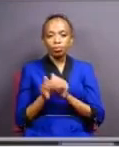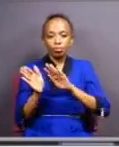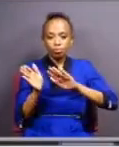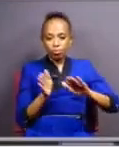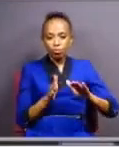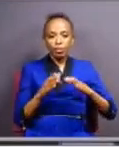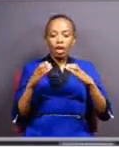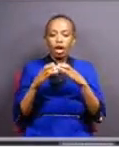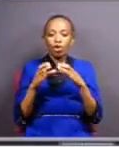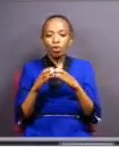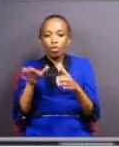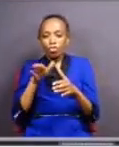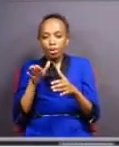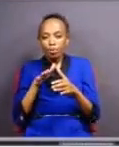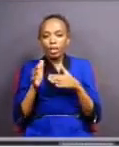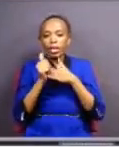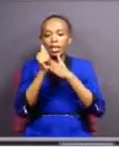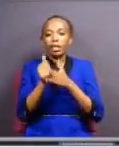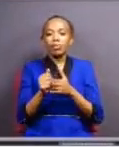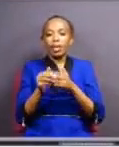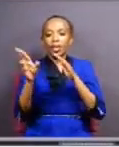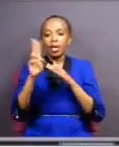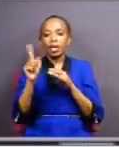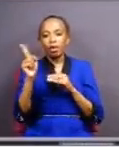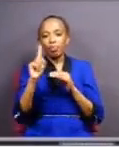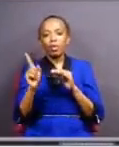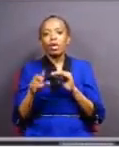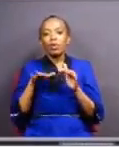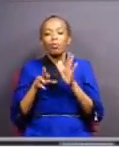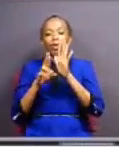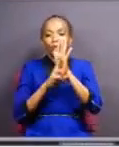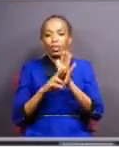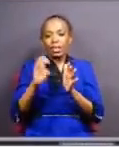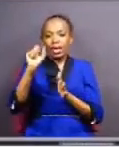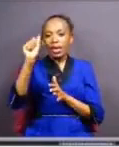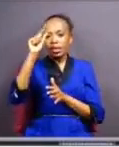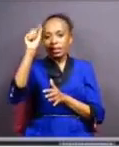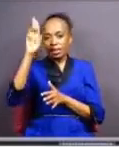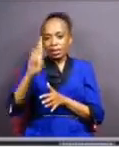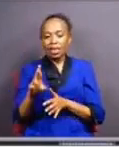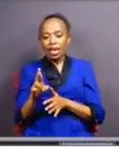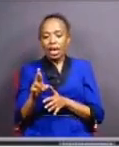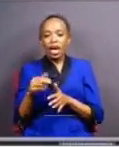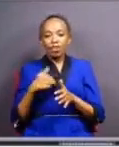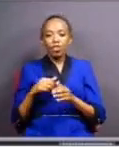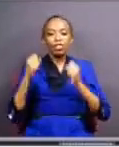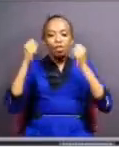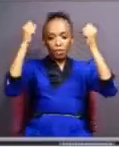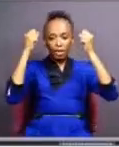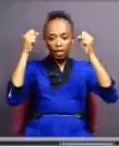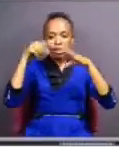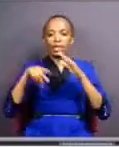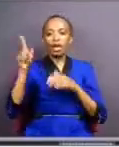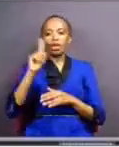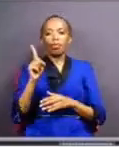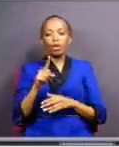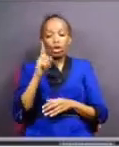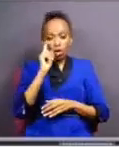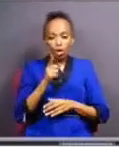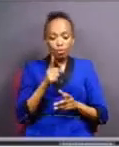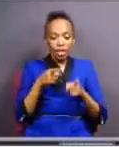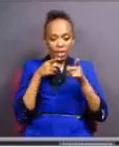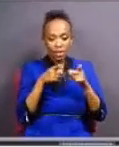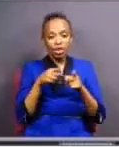Now, a group of women led by the Nairobi Women Representative Esther Passaris has staged demonstrations in Nairobi condemning the attack on Azimio